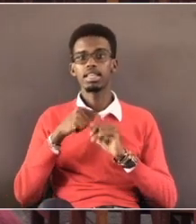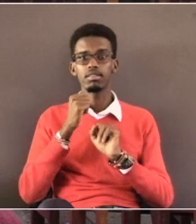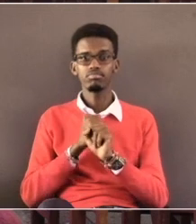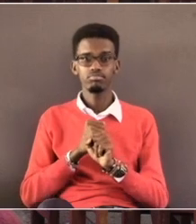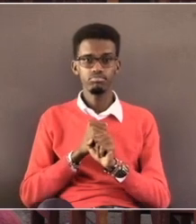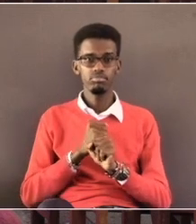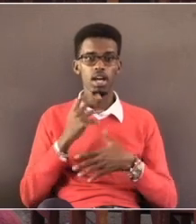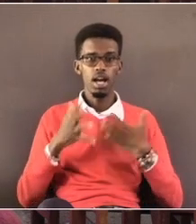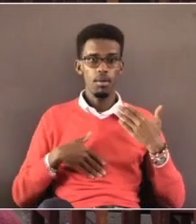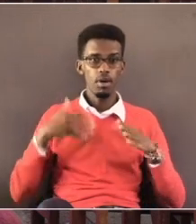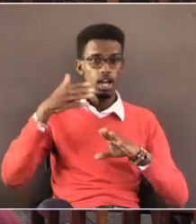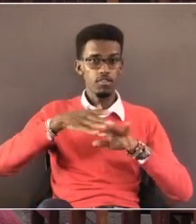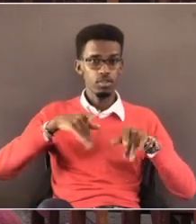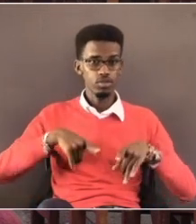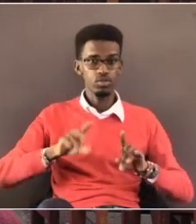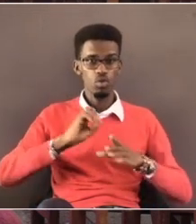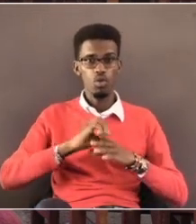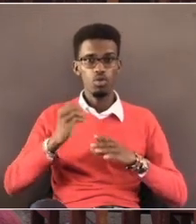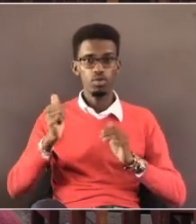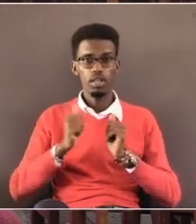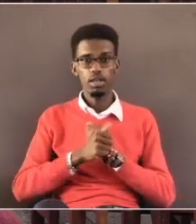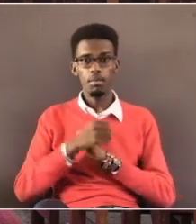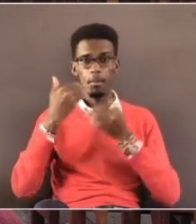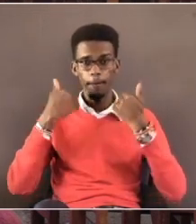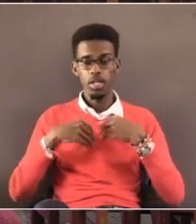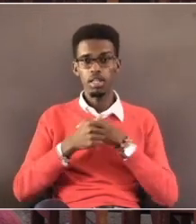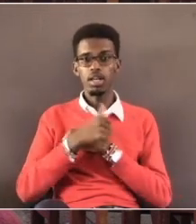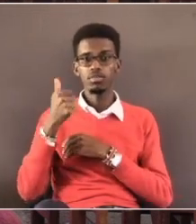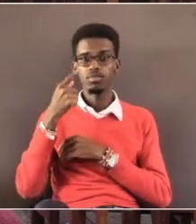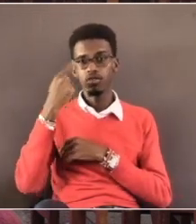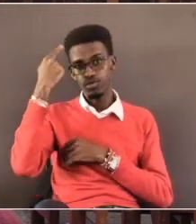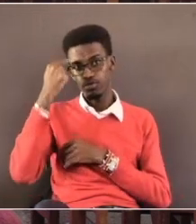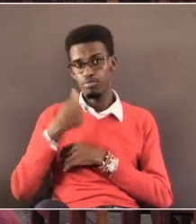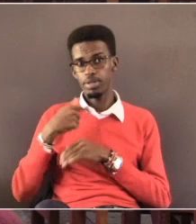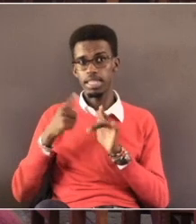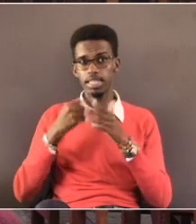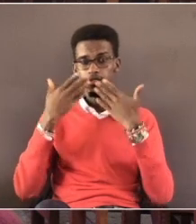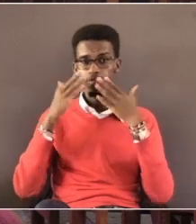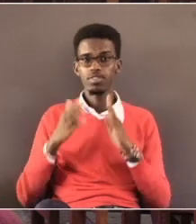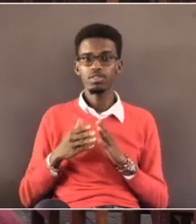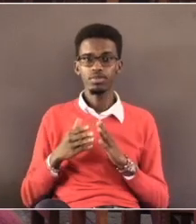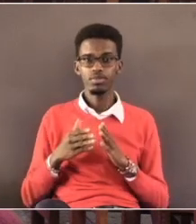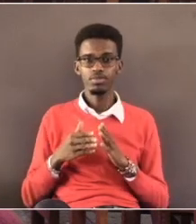ever after by yourself or with somebody else. So for me, even as I conclude,